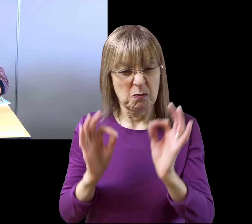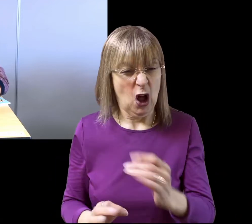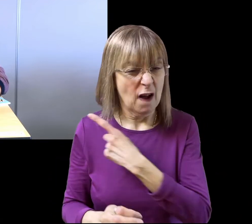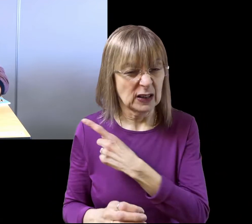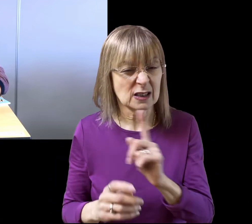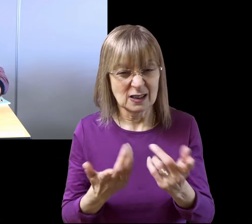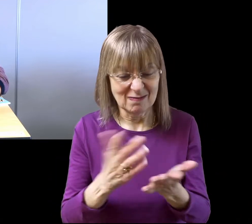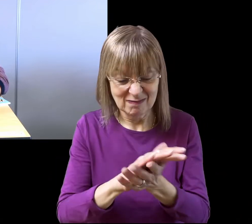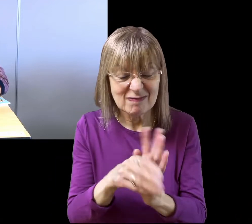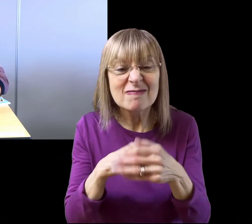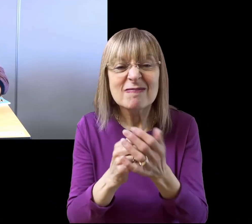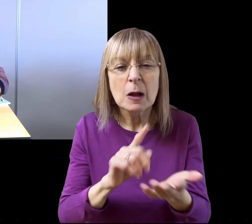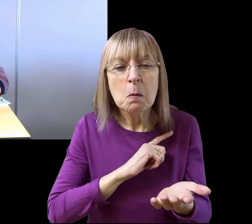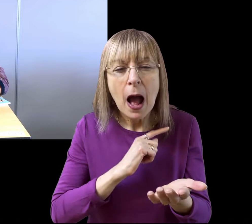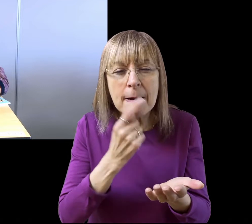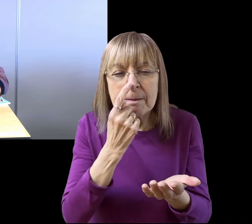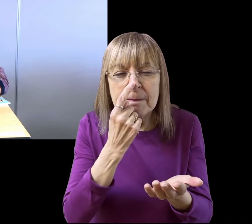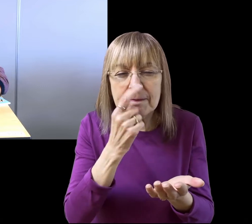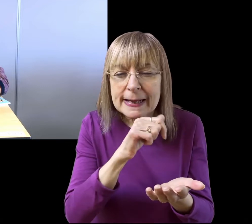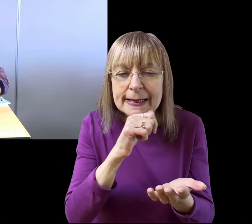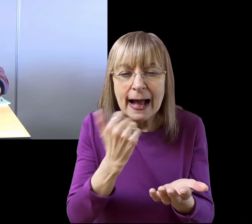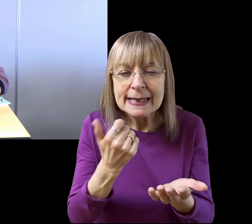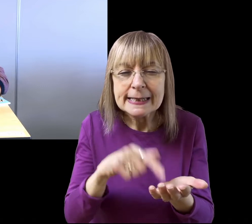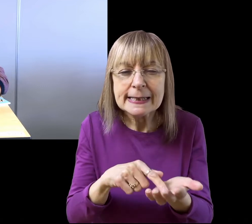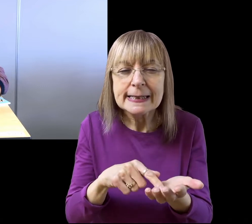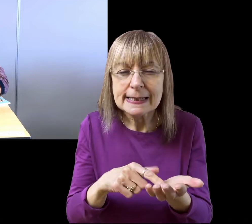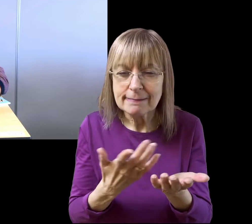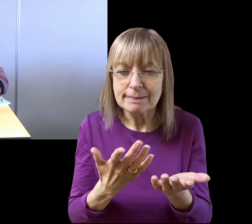this hand sanitizer, which is